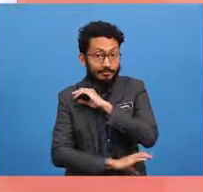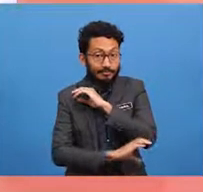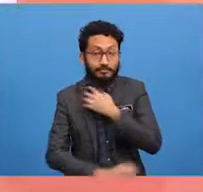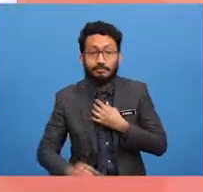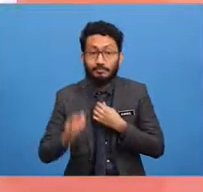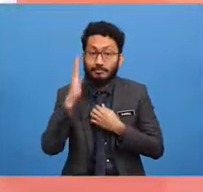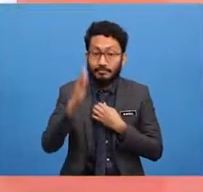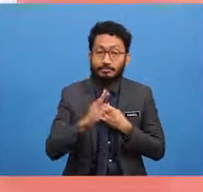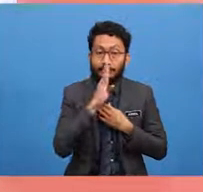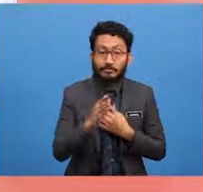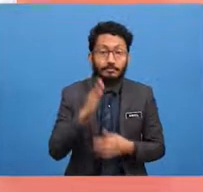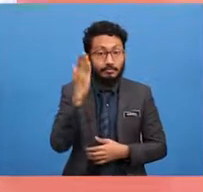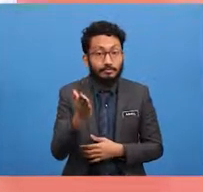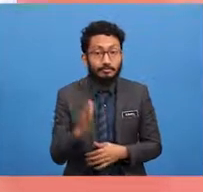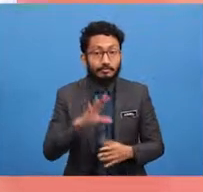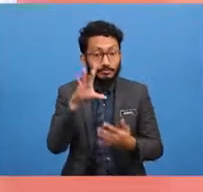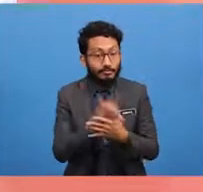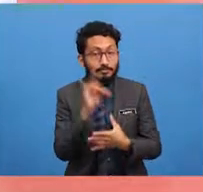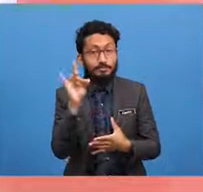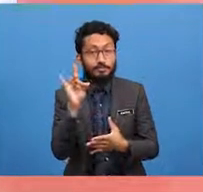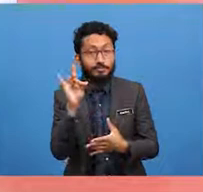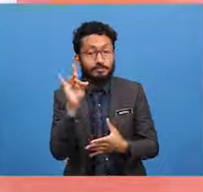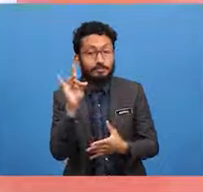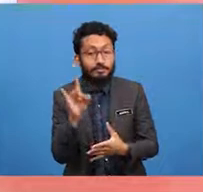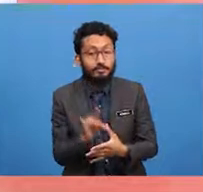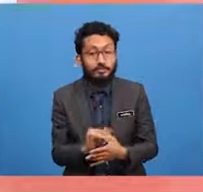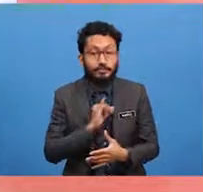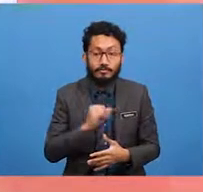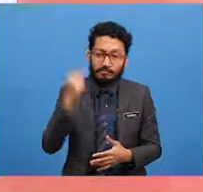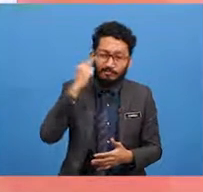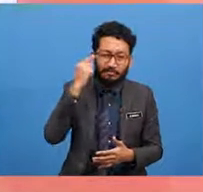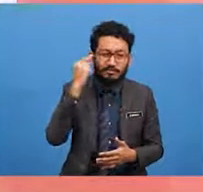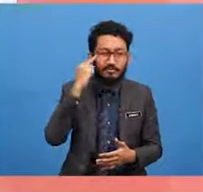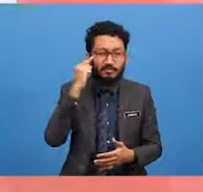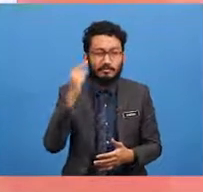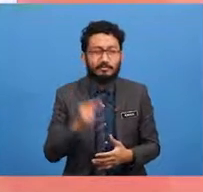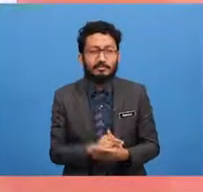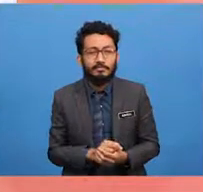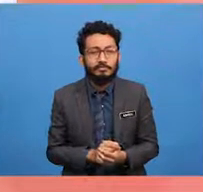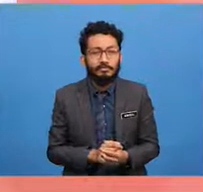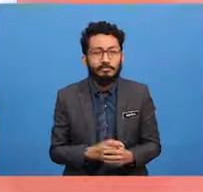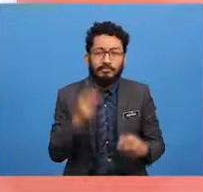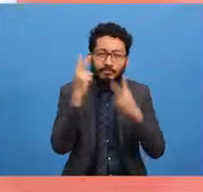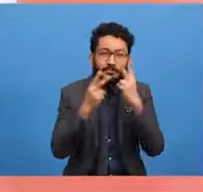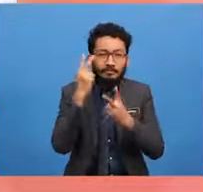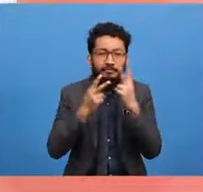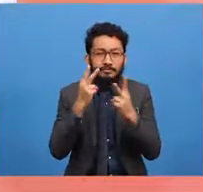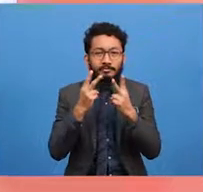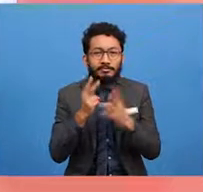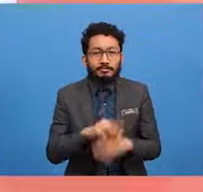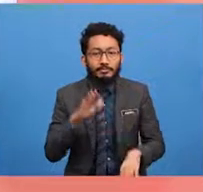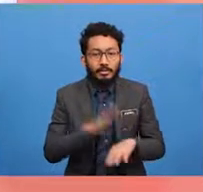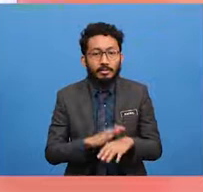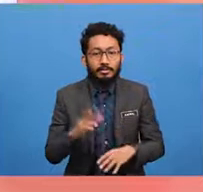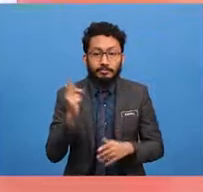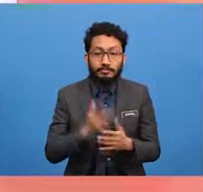there during the month of August, so I was thinking of paying you a visit on the second weekend